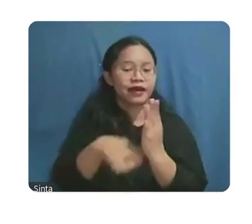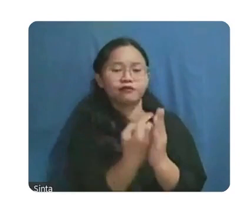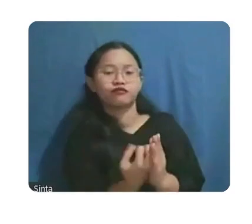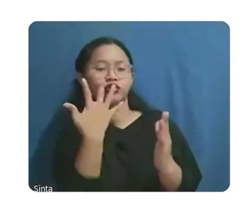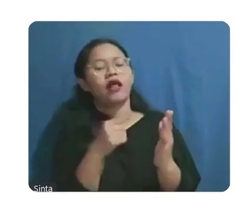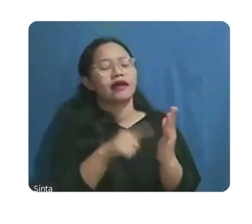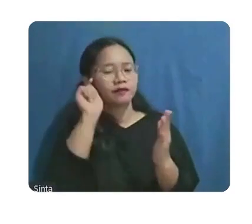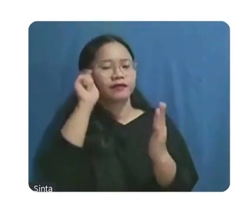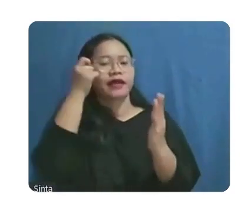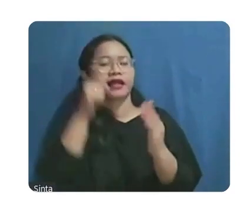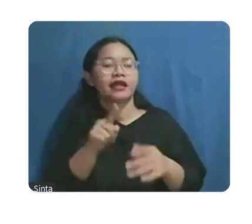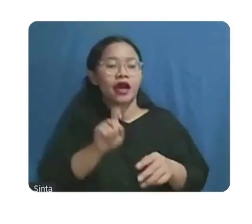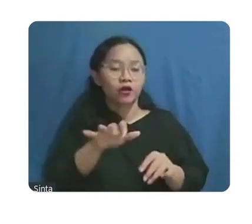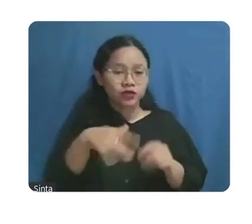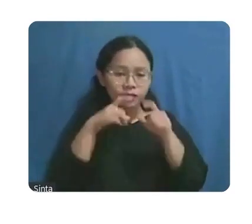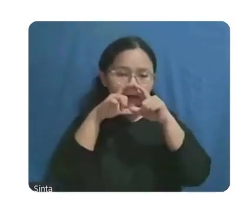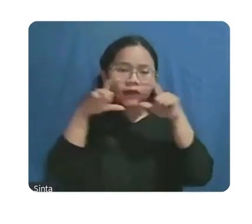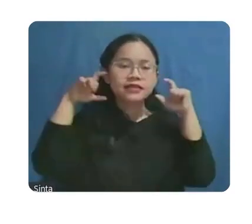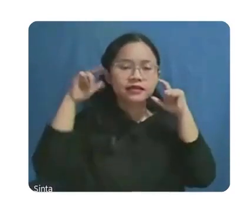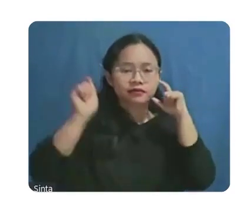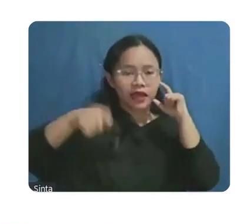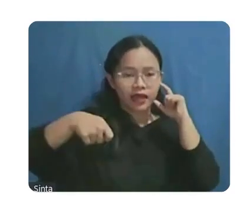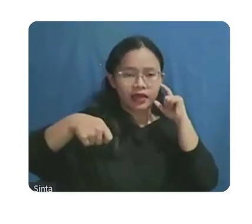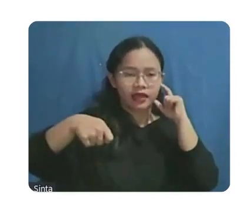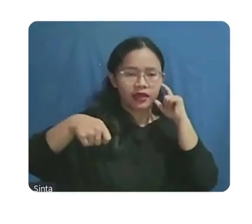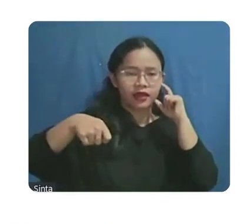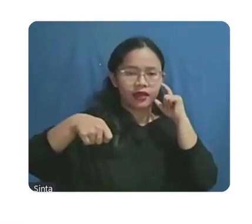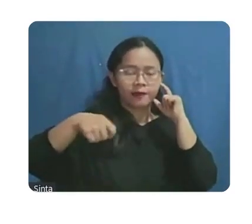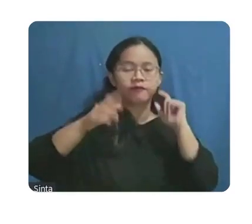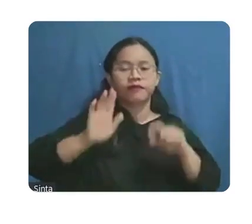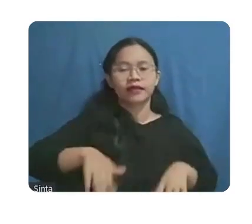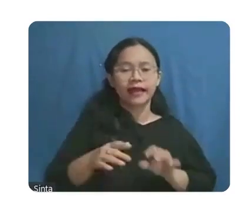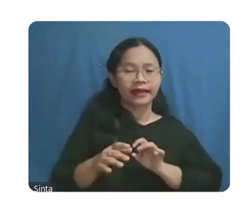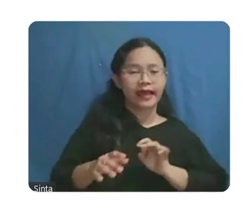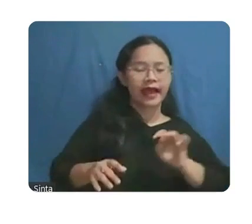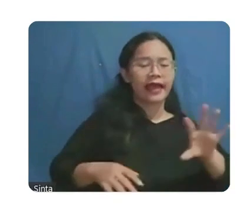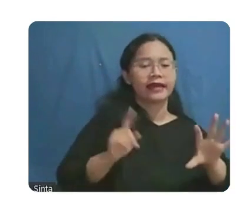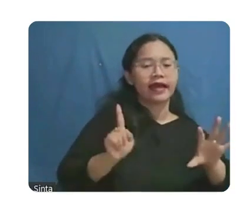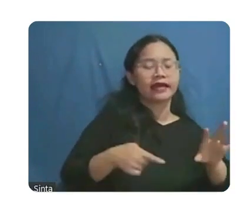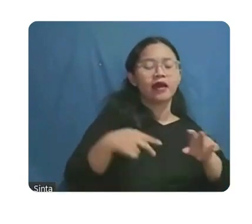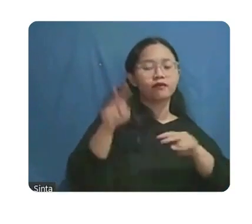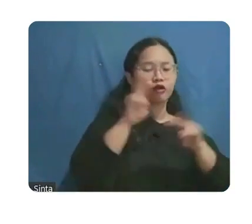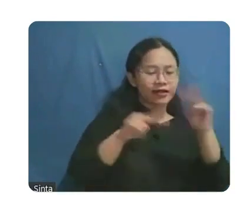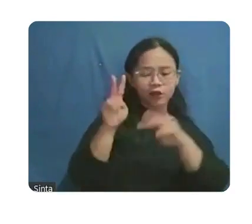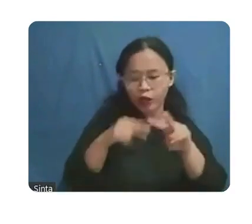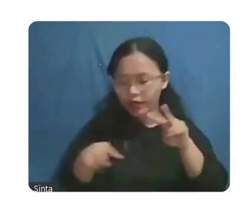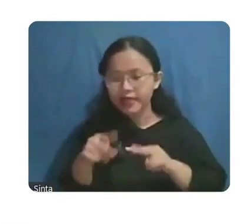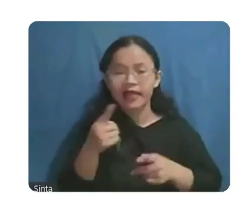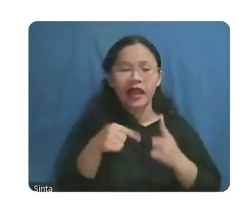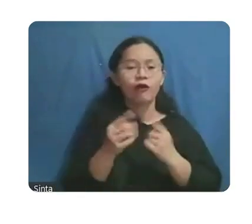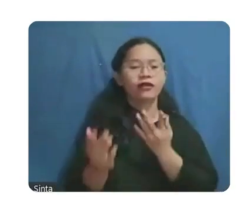air quality monitoring and reducing risks and health impacts, it is necessary to